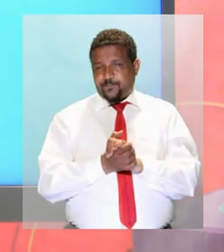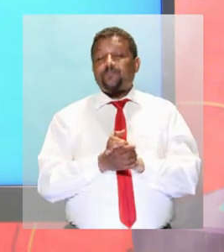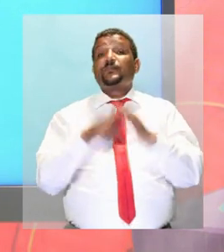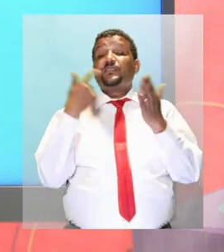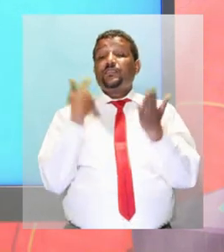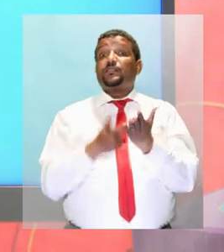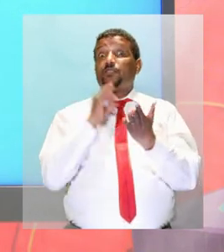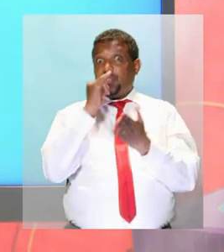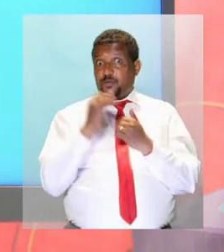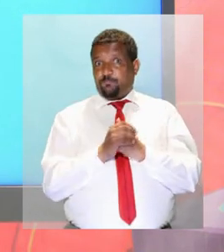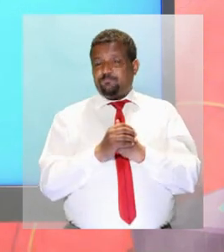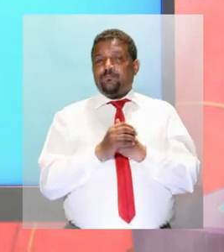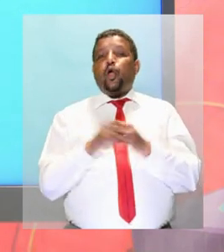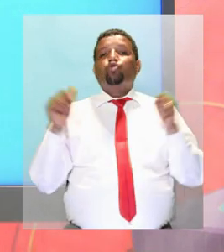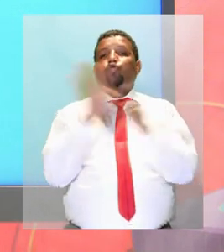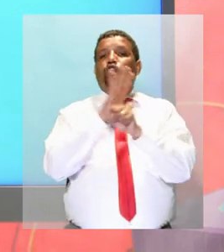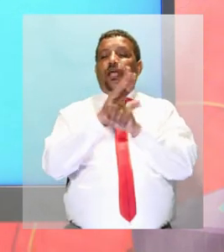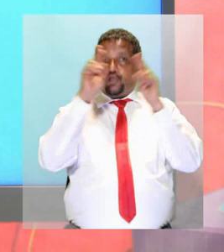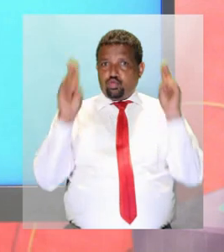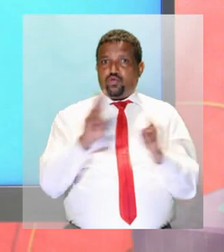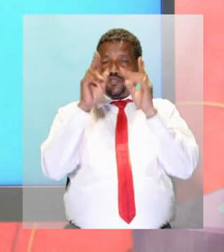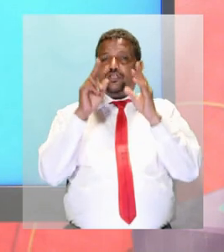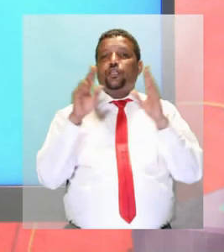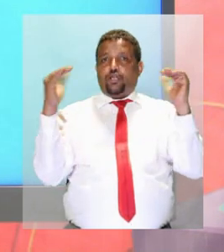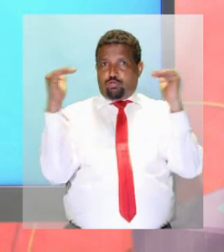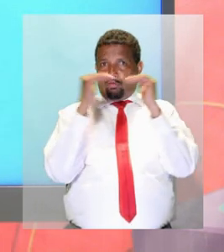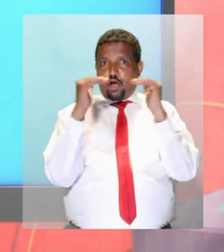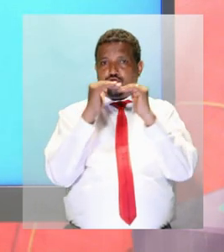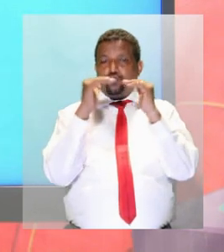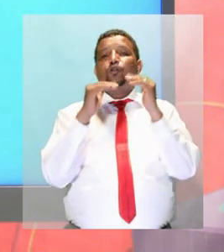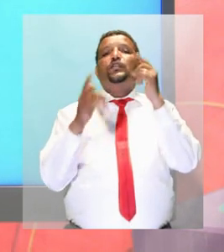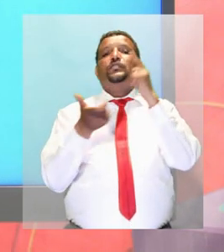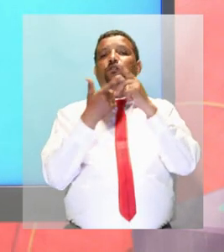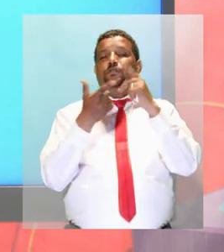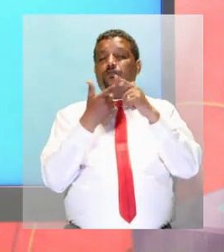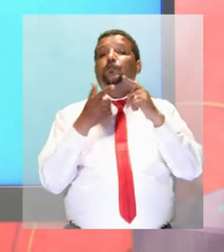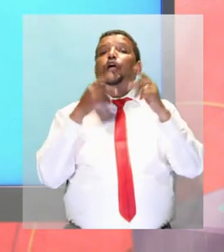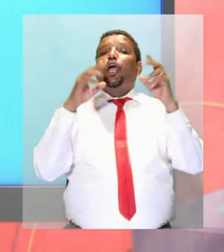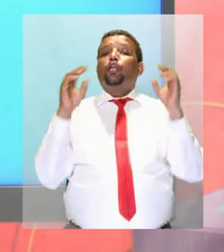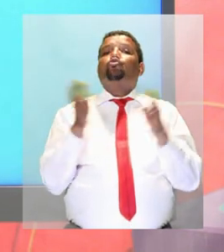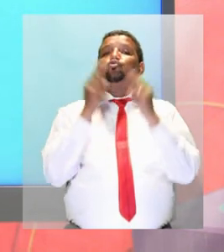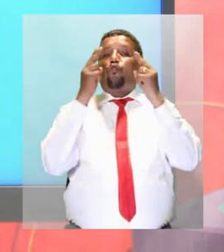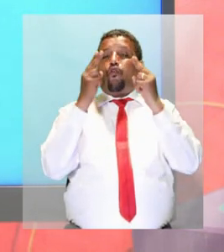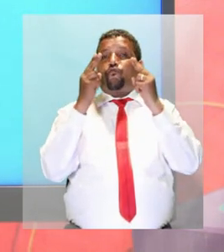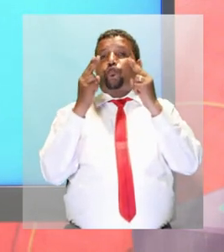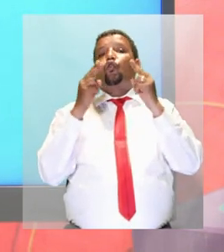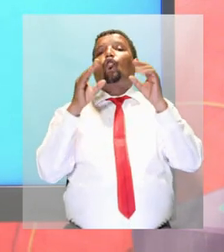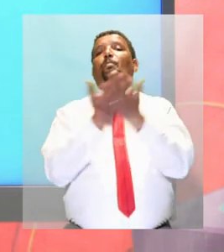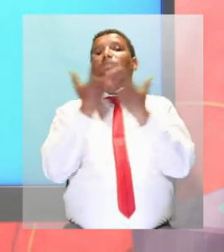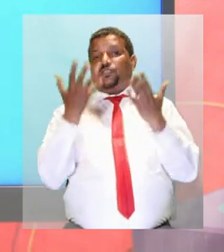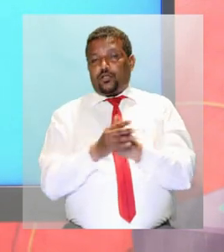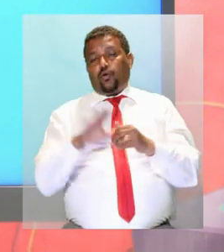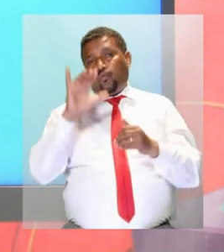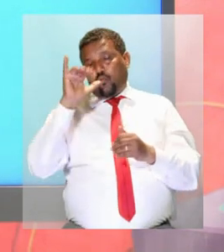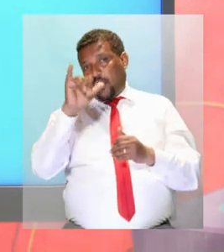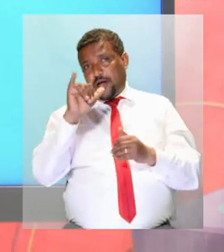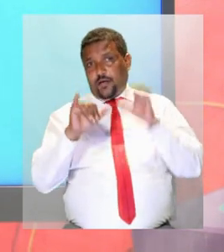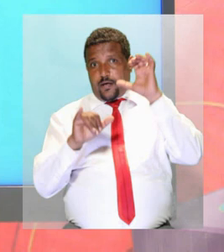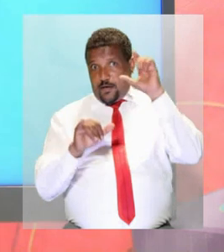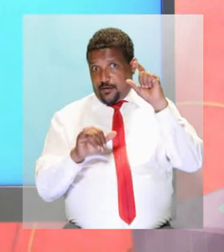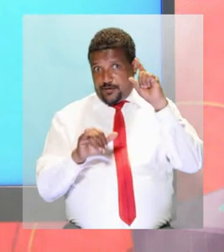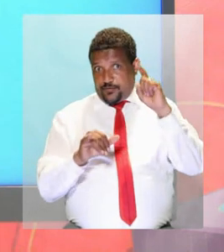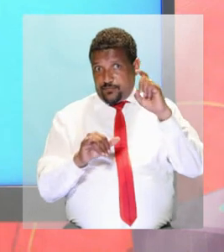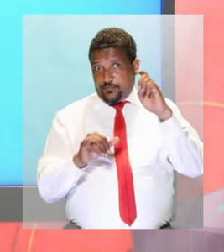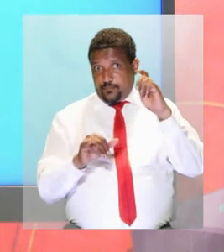This is the total utility, which is equal to the total utility of commodity X plus the total utility of commodity Y. The total utility